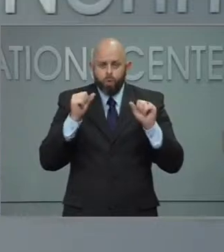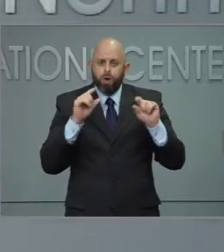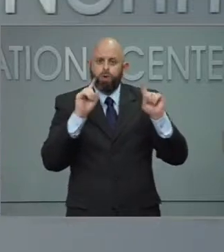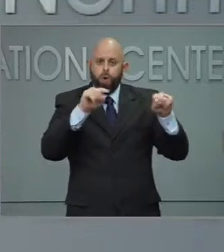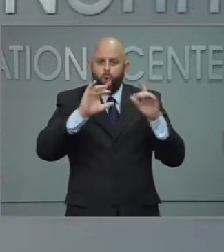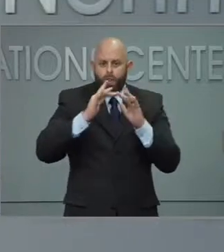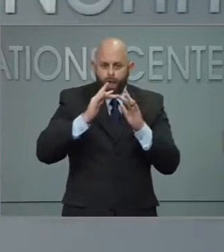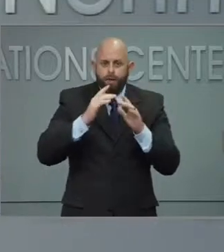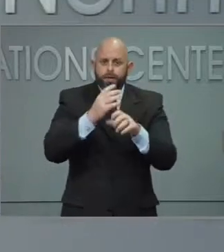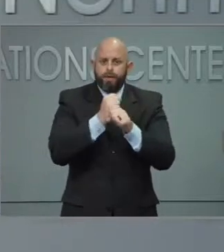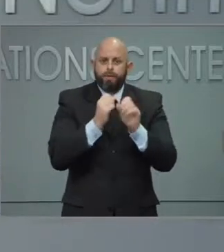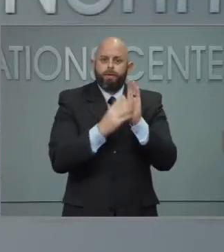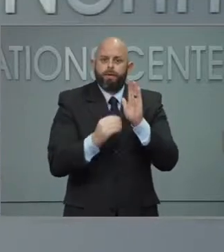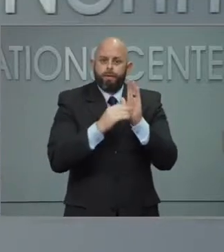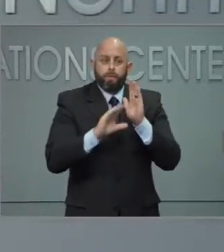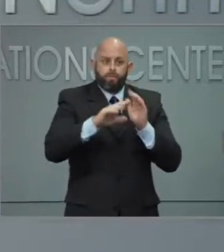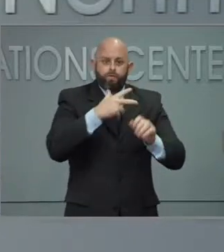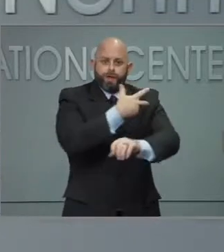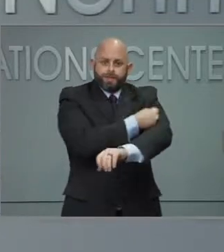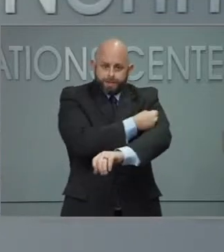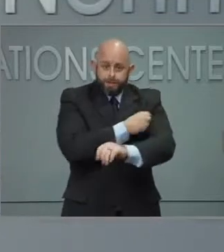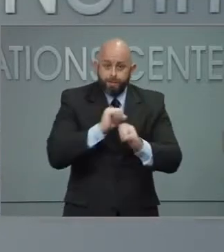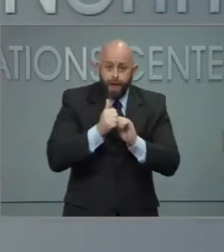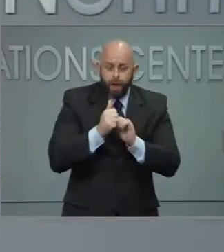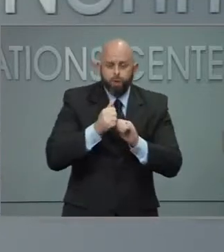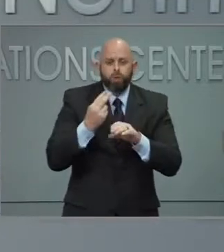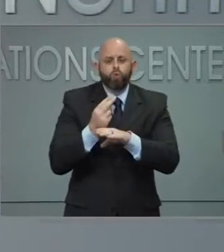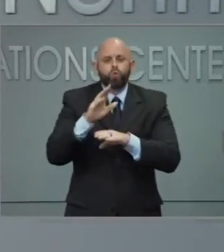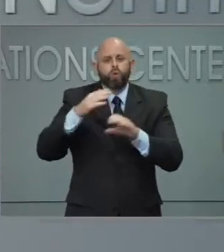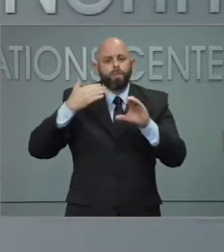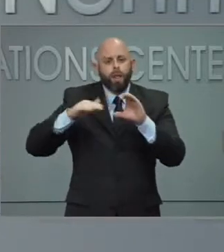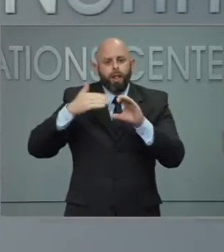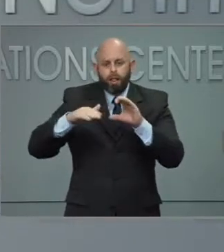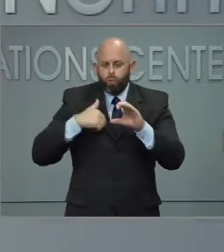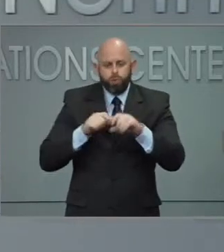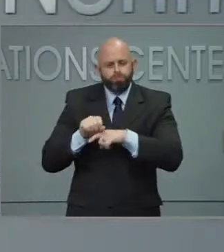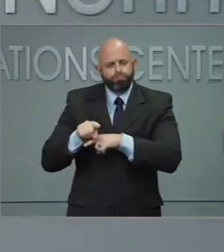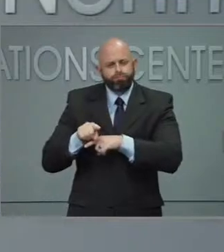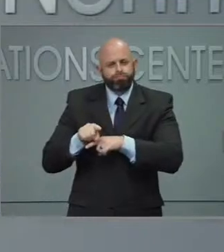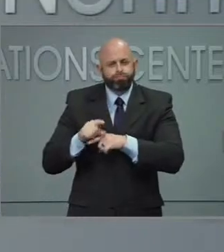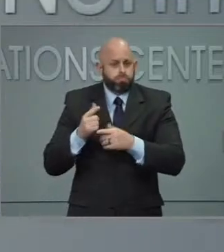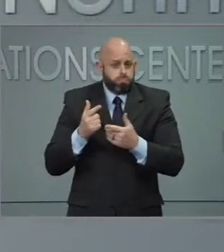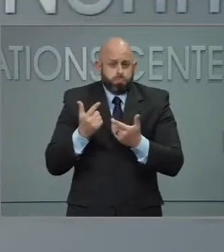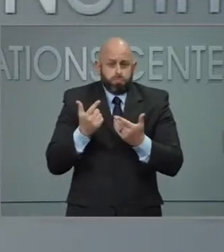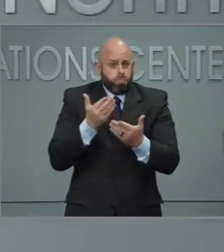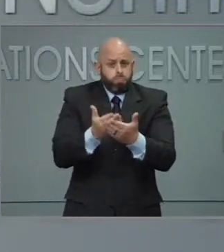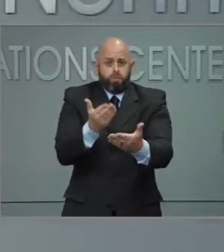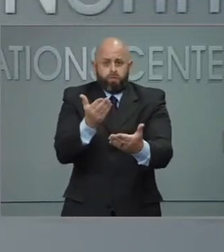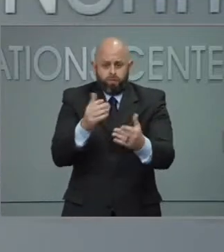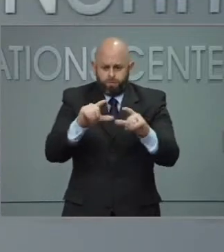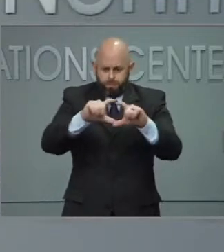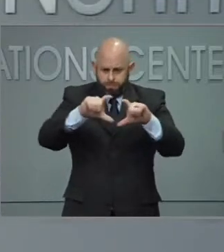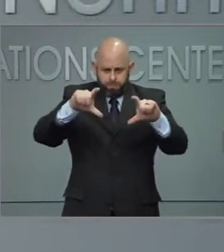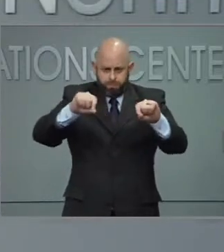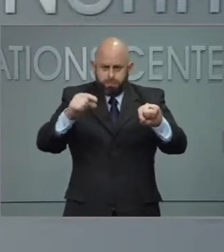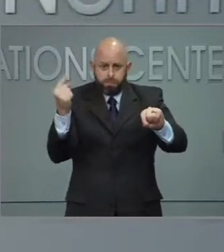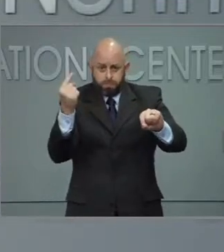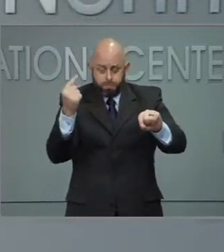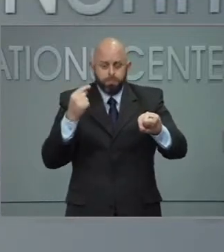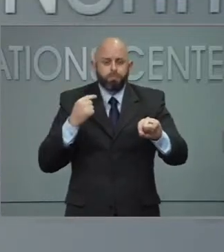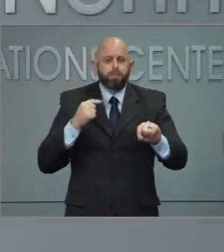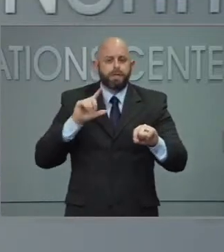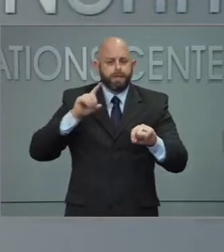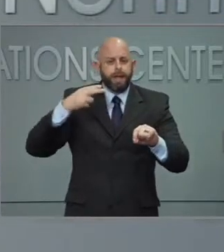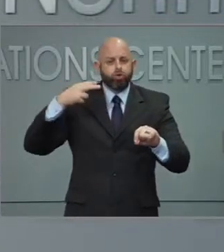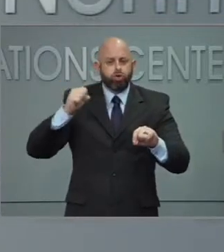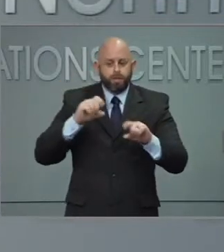get a copy of their vaccination record. The Department of Health and Human Services is working to make that easy.